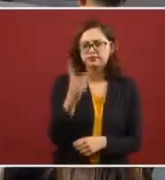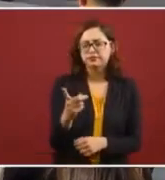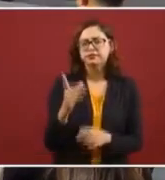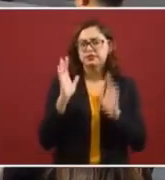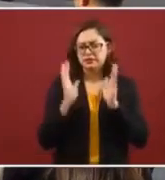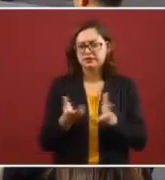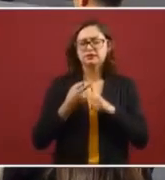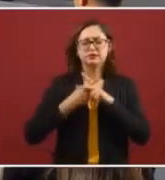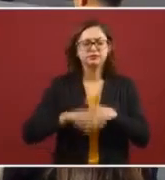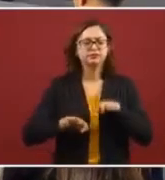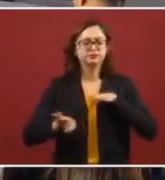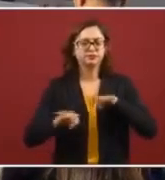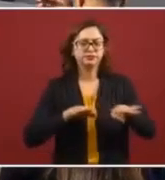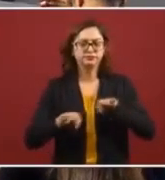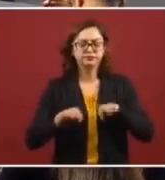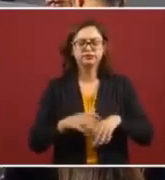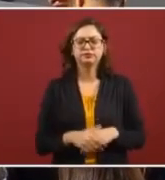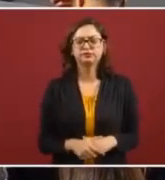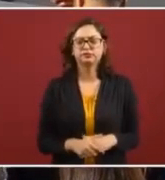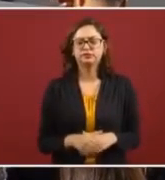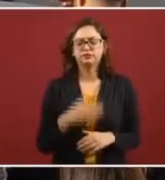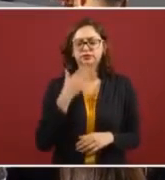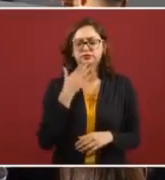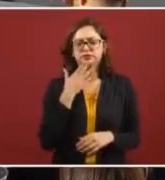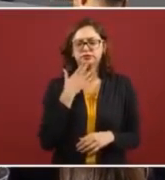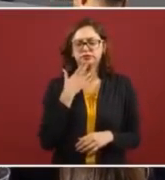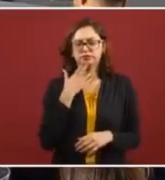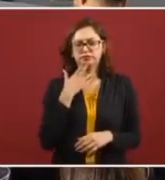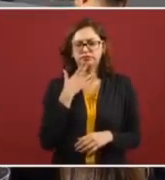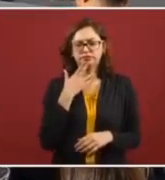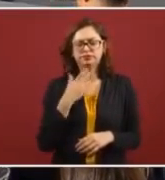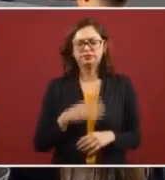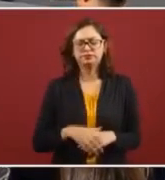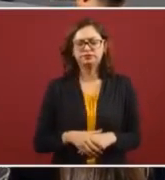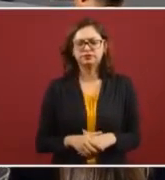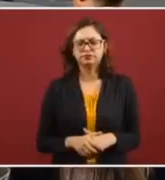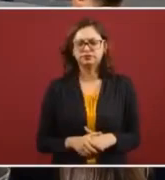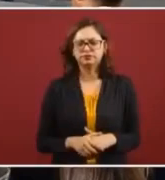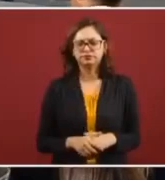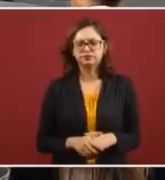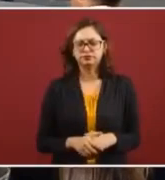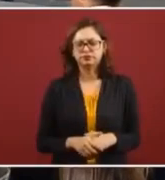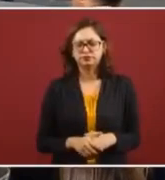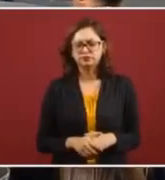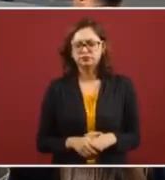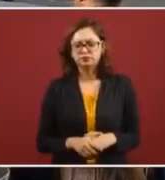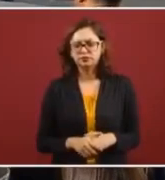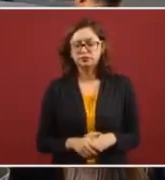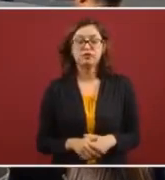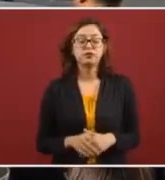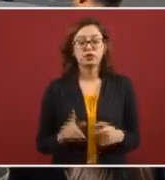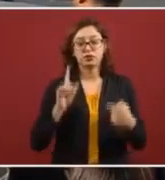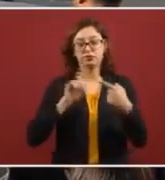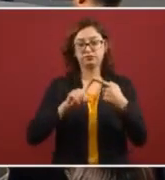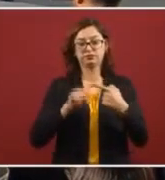be going into effect soon. Number one is to amplify.